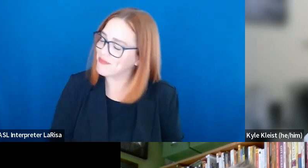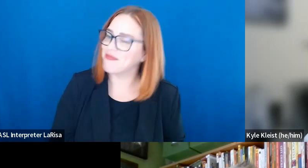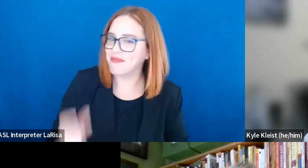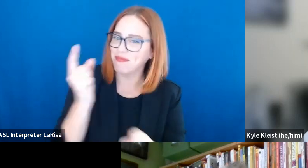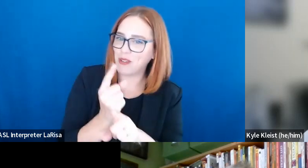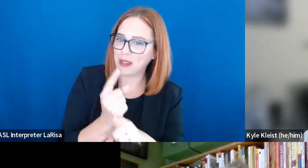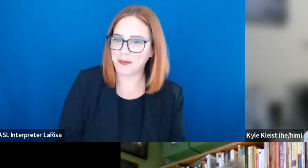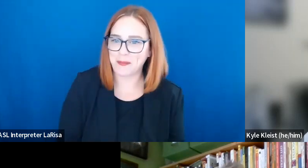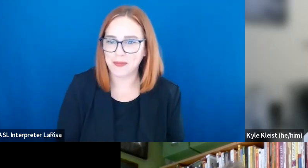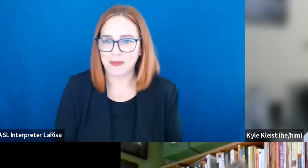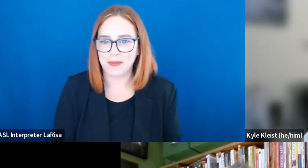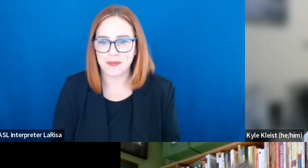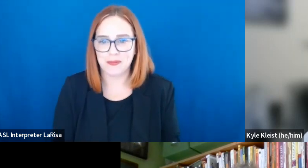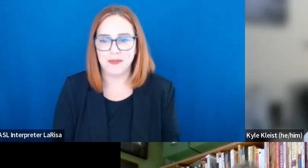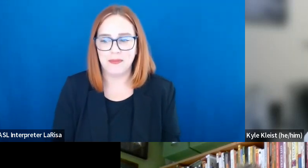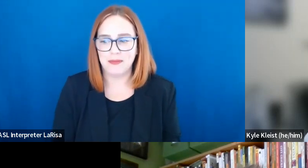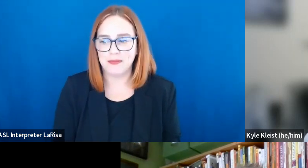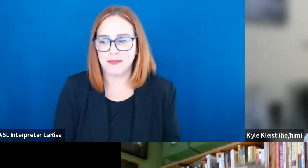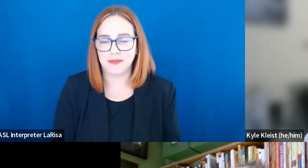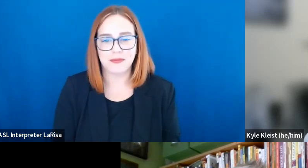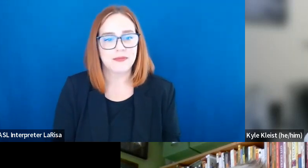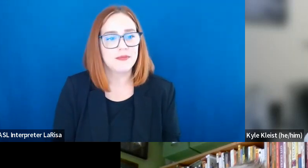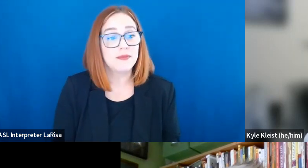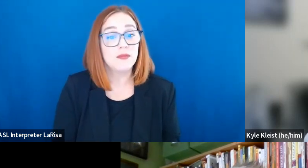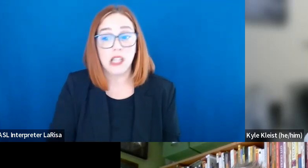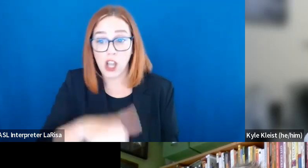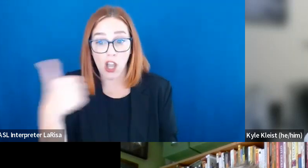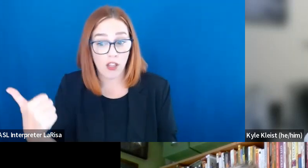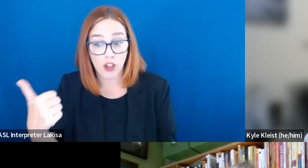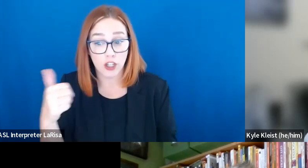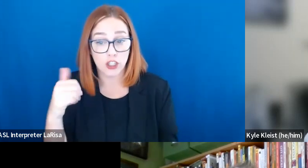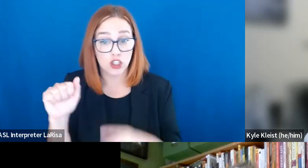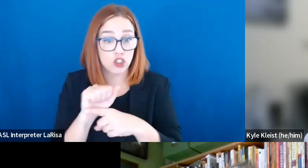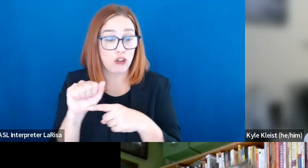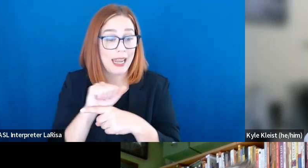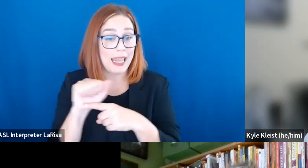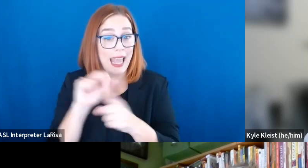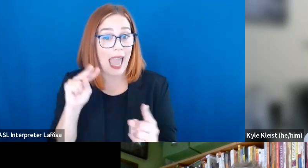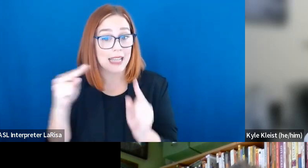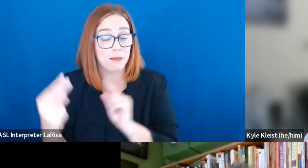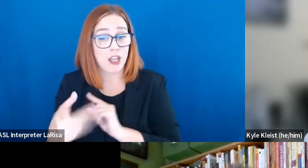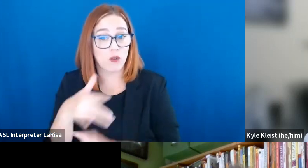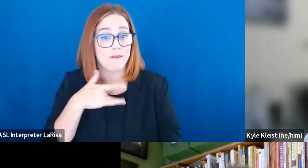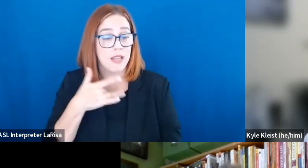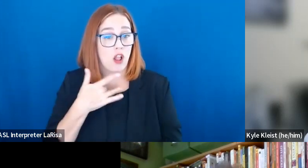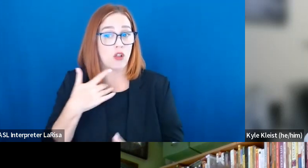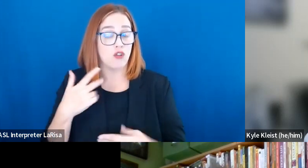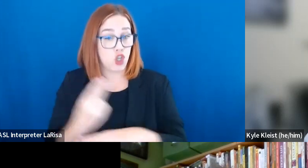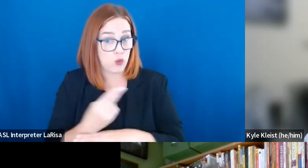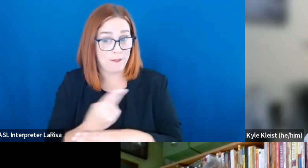Anybody else want to add in on training aspects that's useful for our other